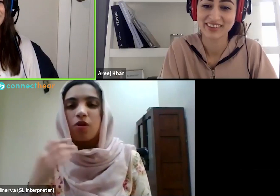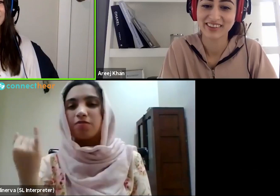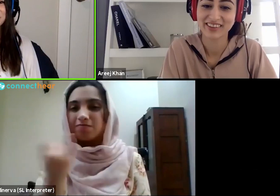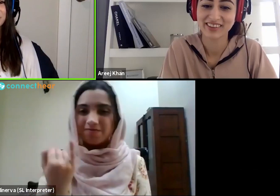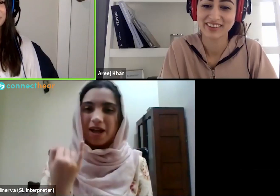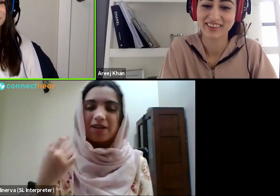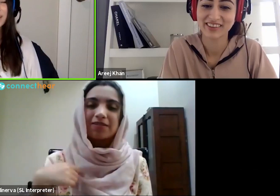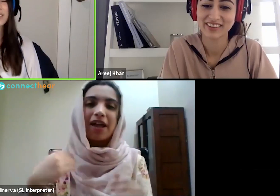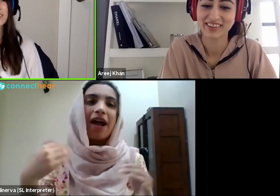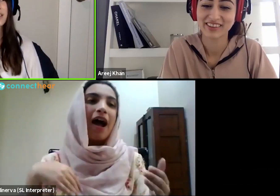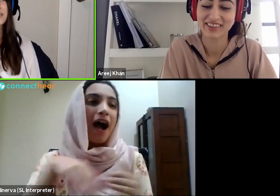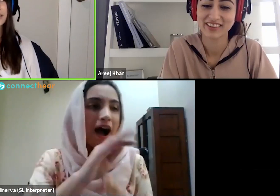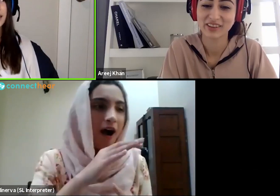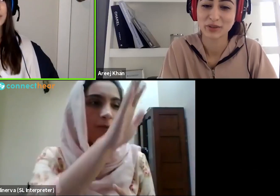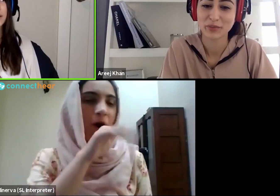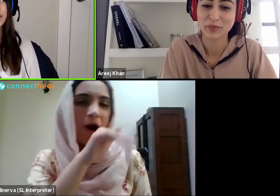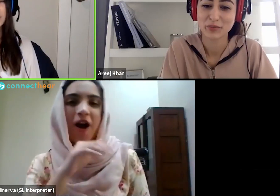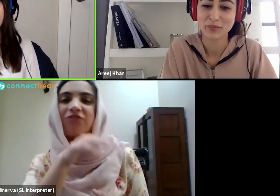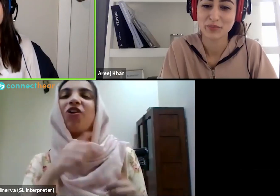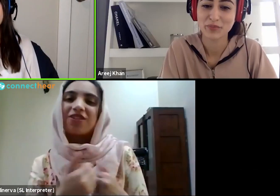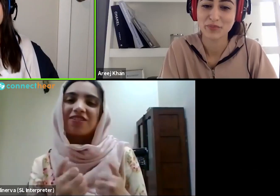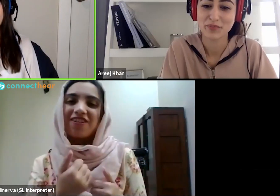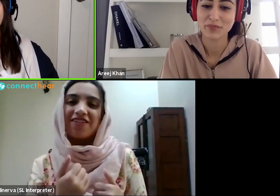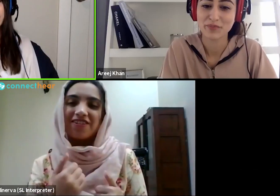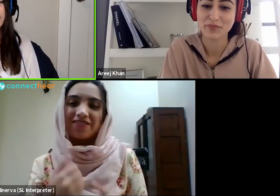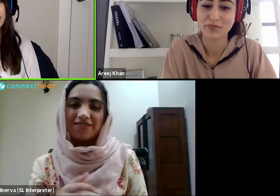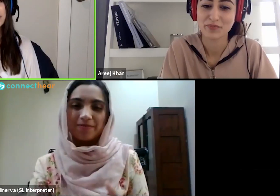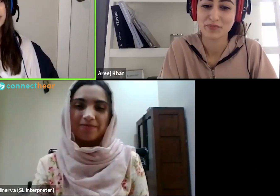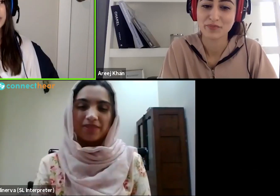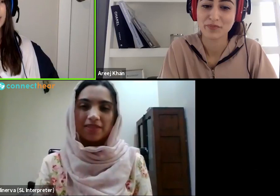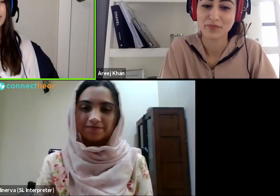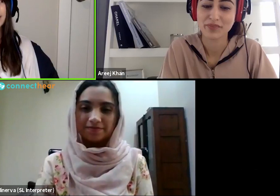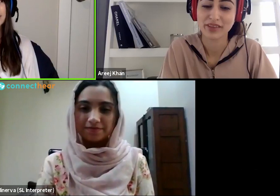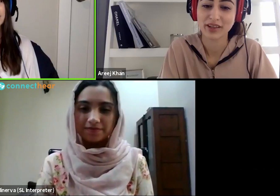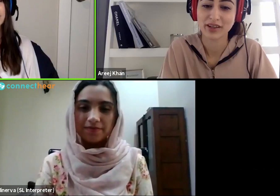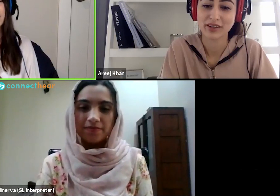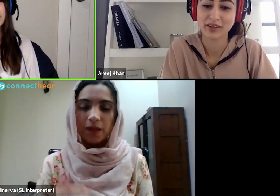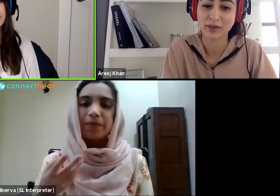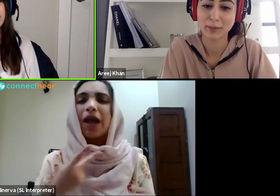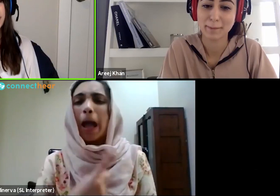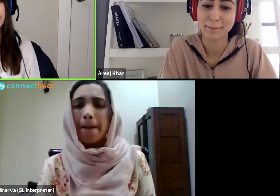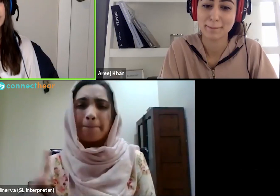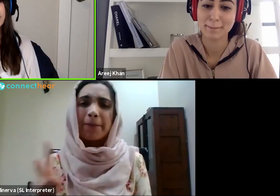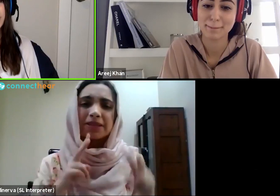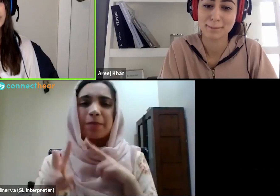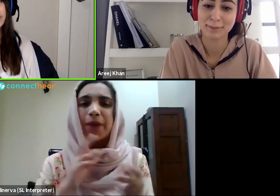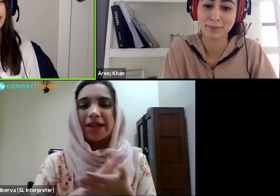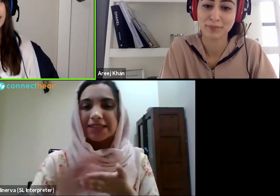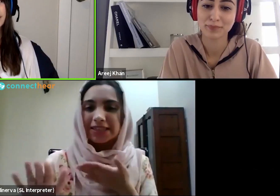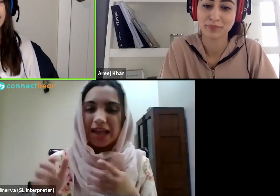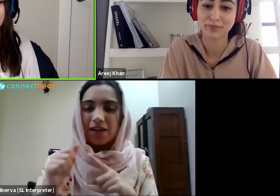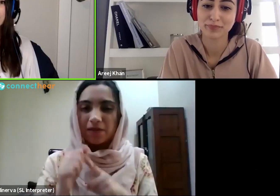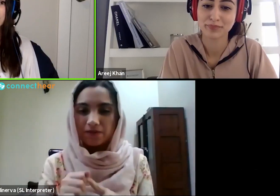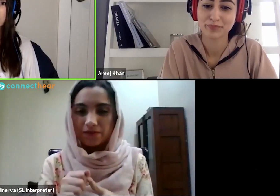So, but it's just things like that, because we were honest with each other day one, and he recognized, and he was always okay with knowing